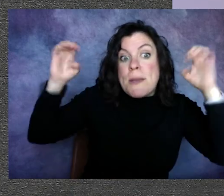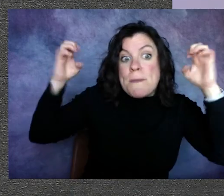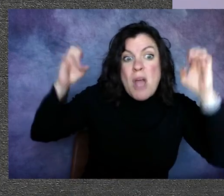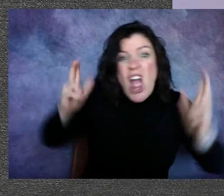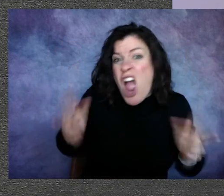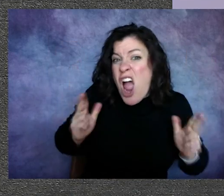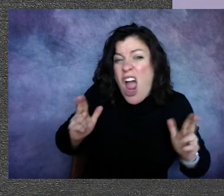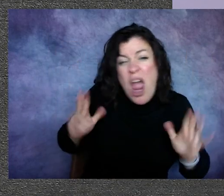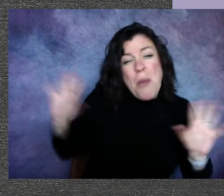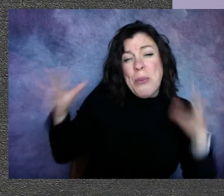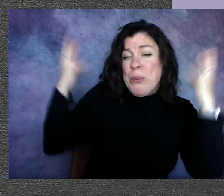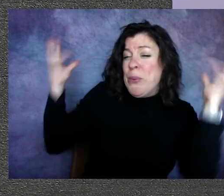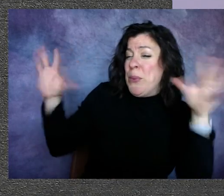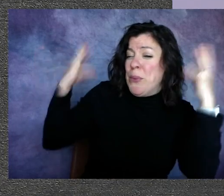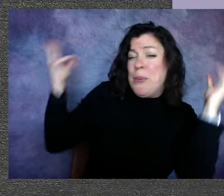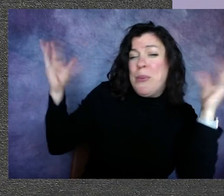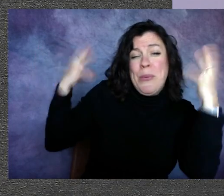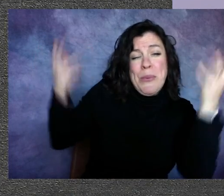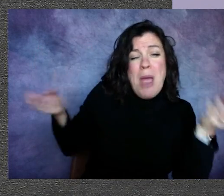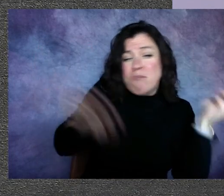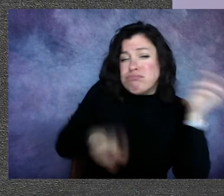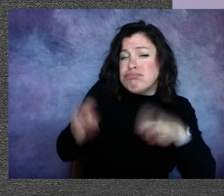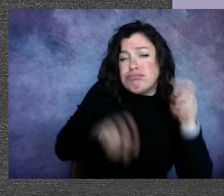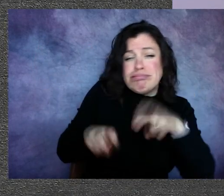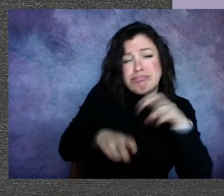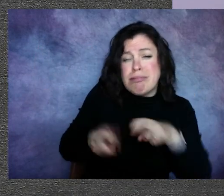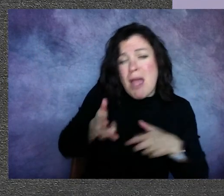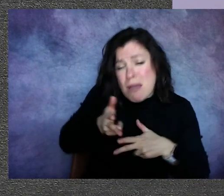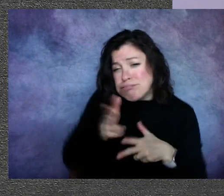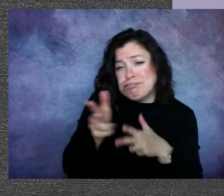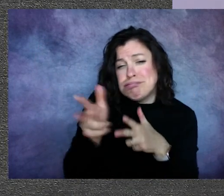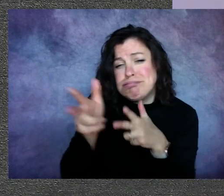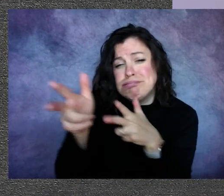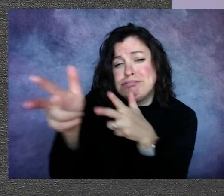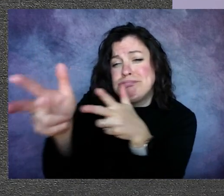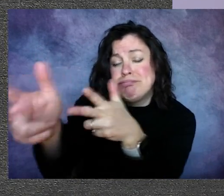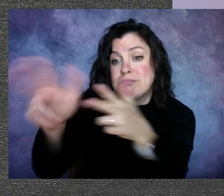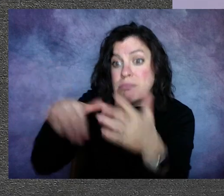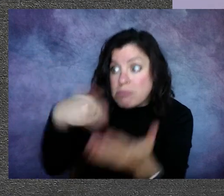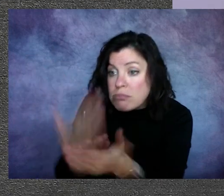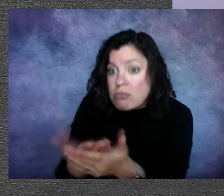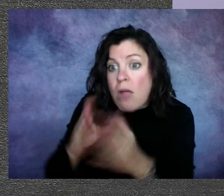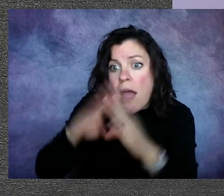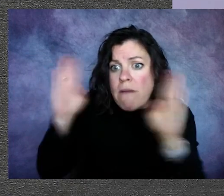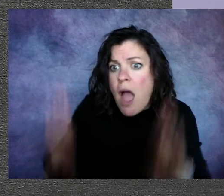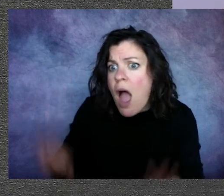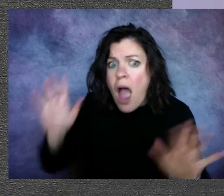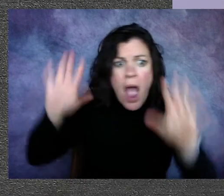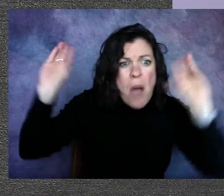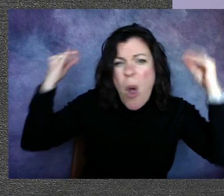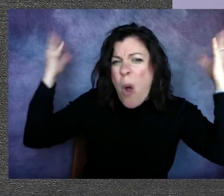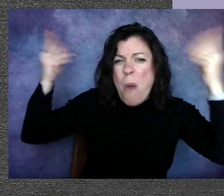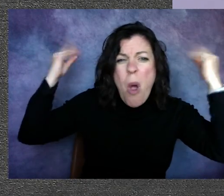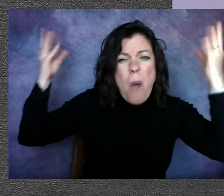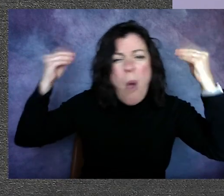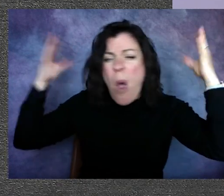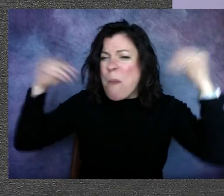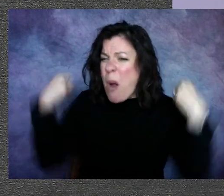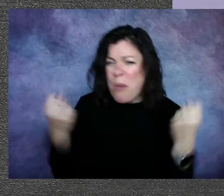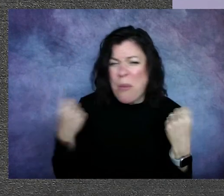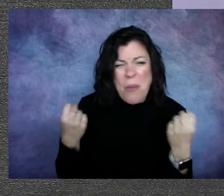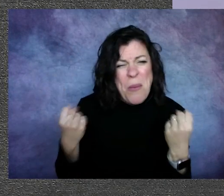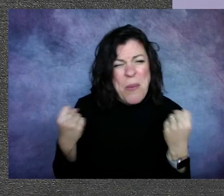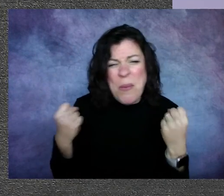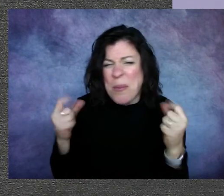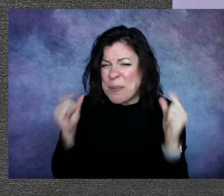Hurry, hurry, hurry. The firemen jumped on the fire engines and onto the hook and ladders. Ding dong, ding dong. Everyone out of the way. Hurry,